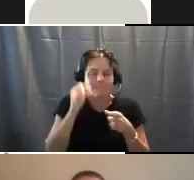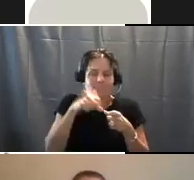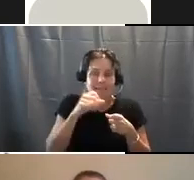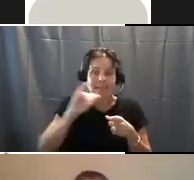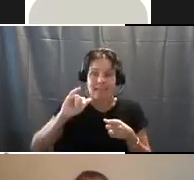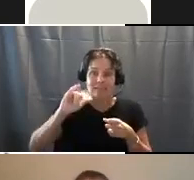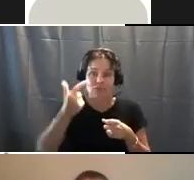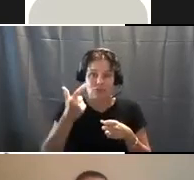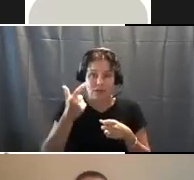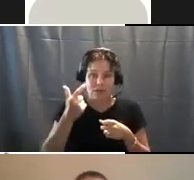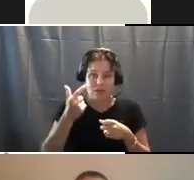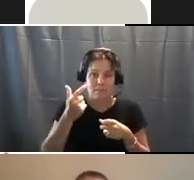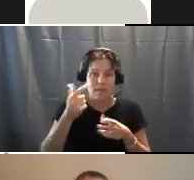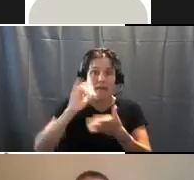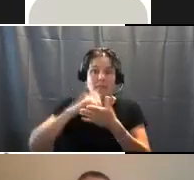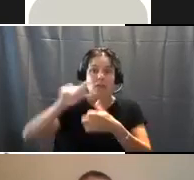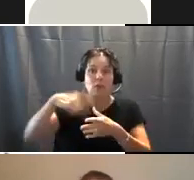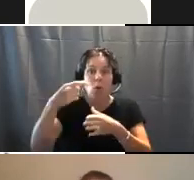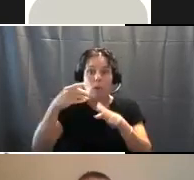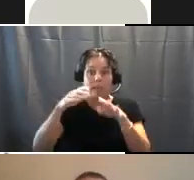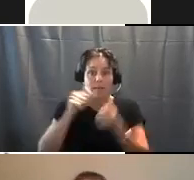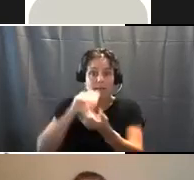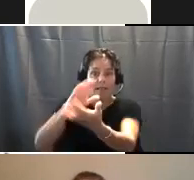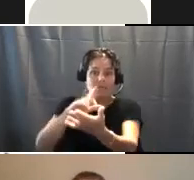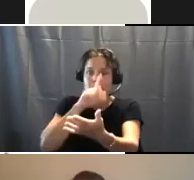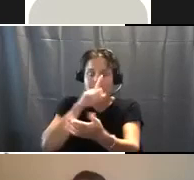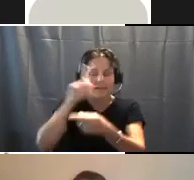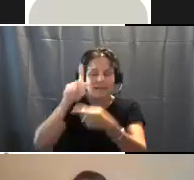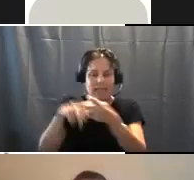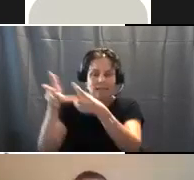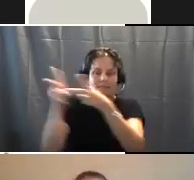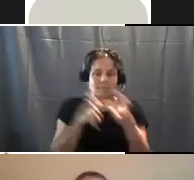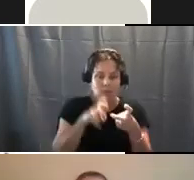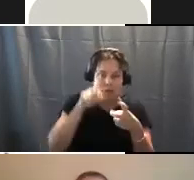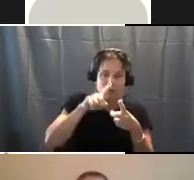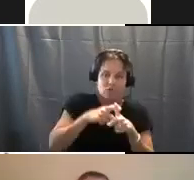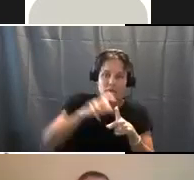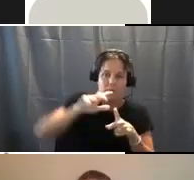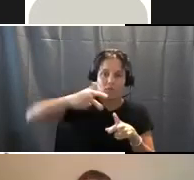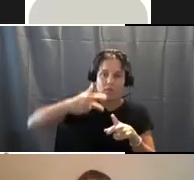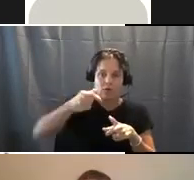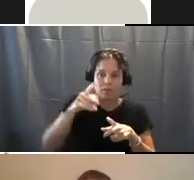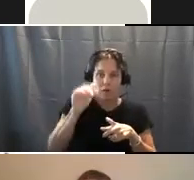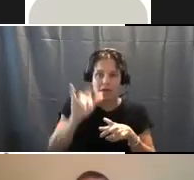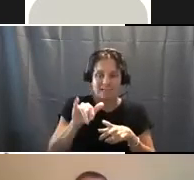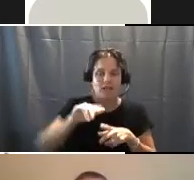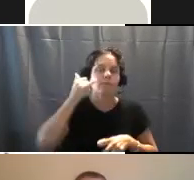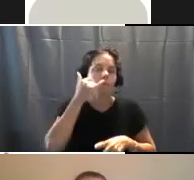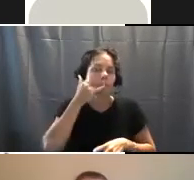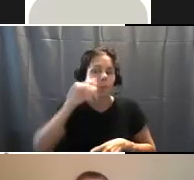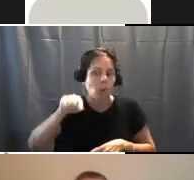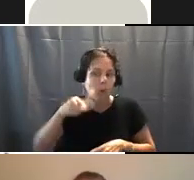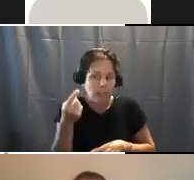the only platform that doesn't allow you to stream from a third-party software. It's still phone only. So